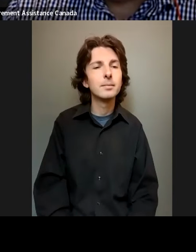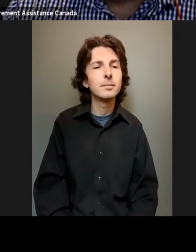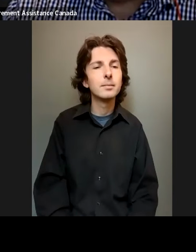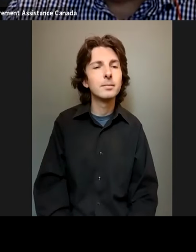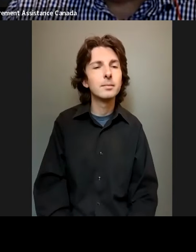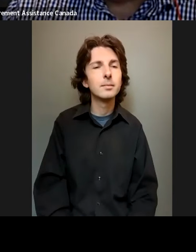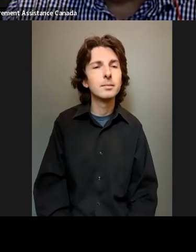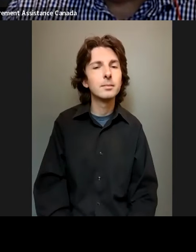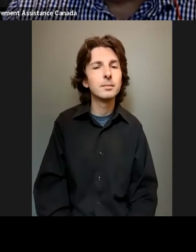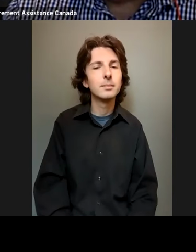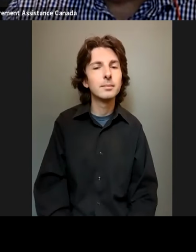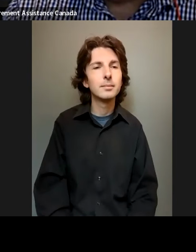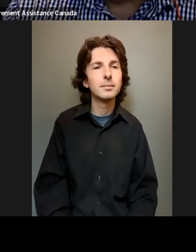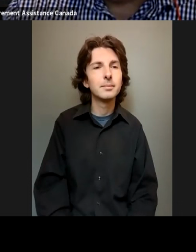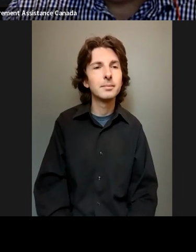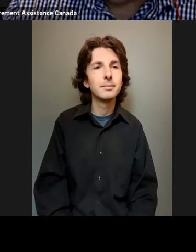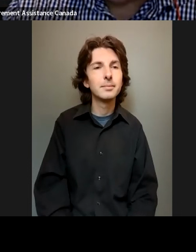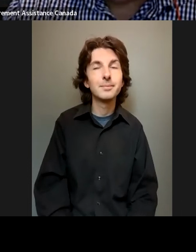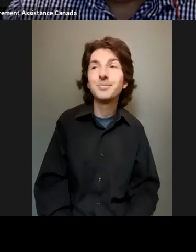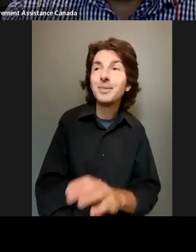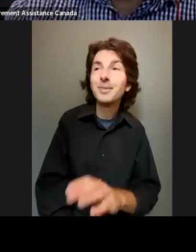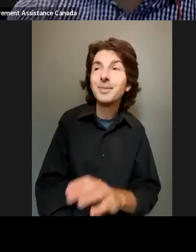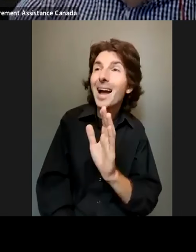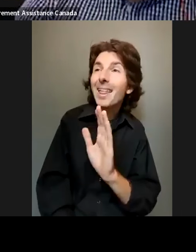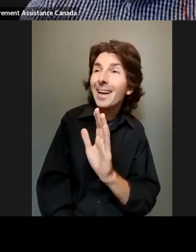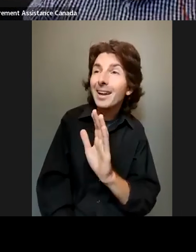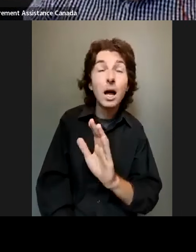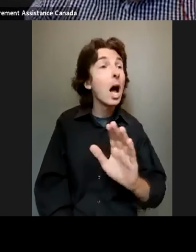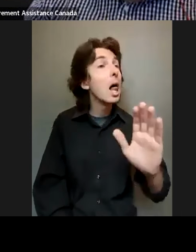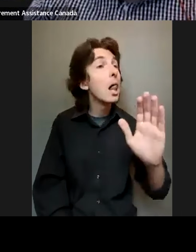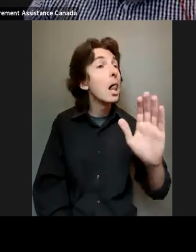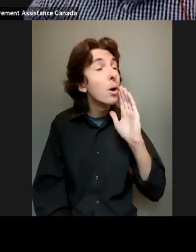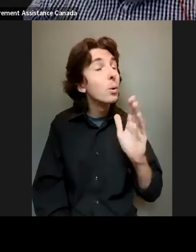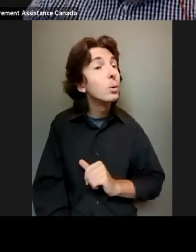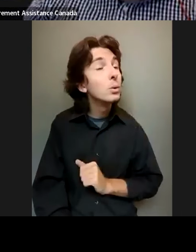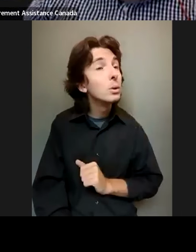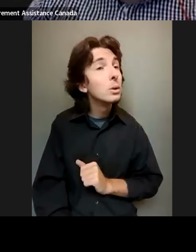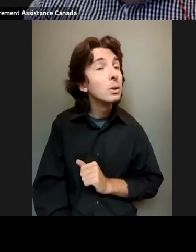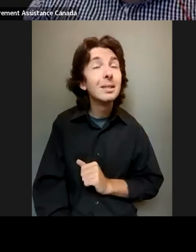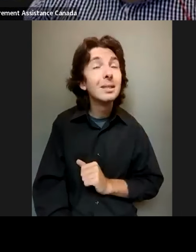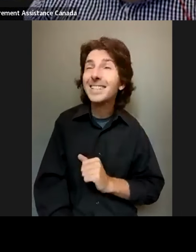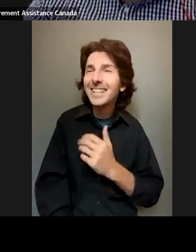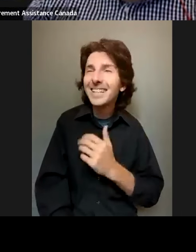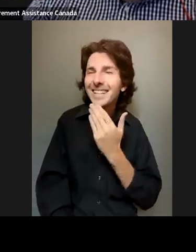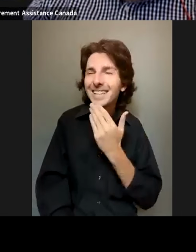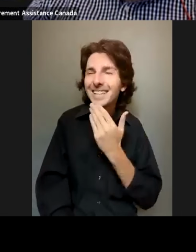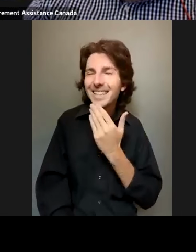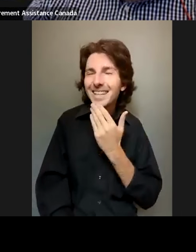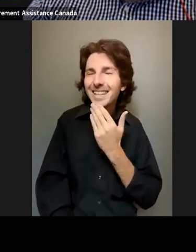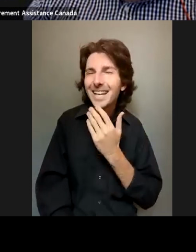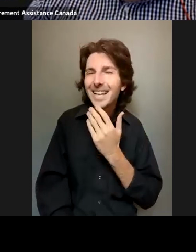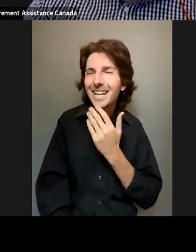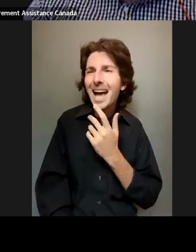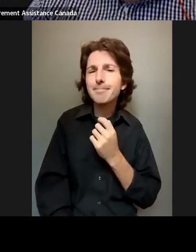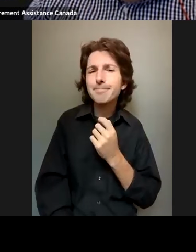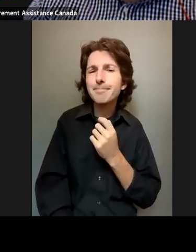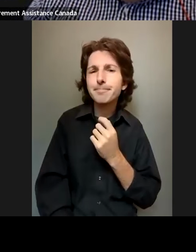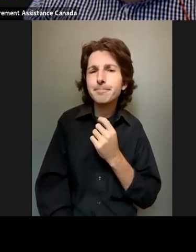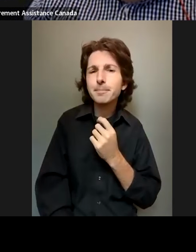Hi there. Hello. Hello. Thank you. I am in